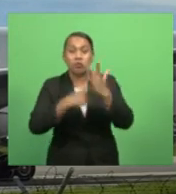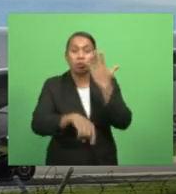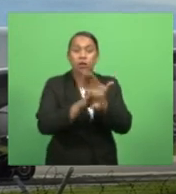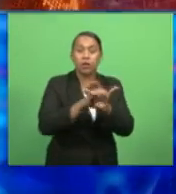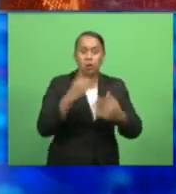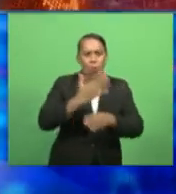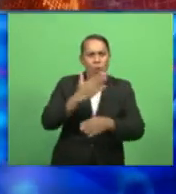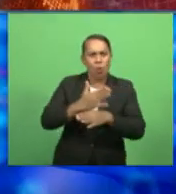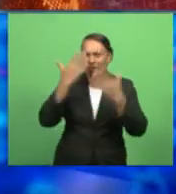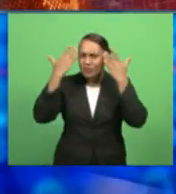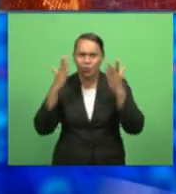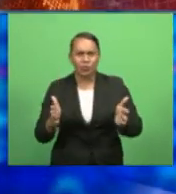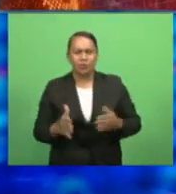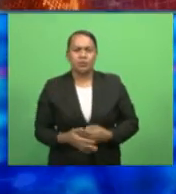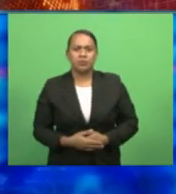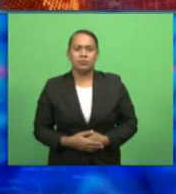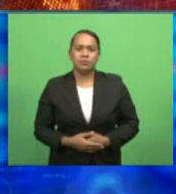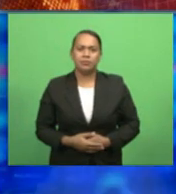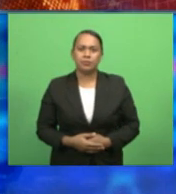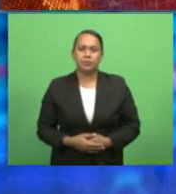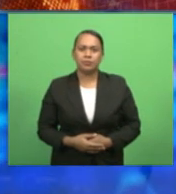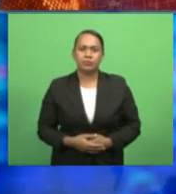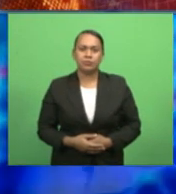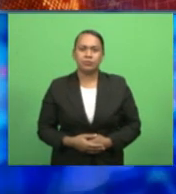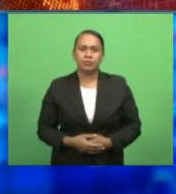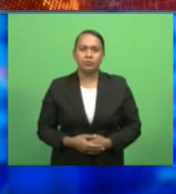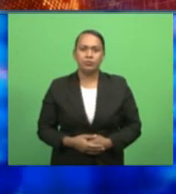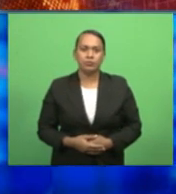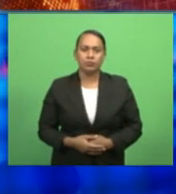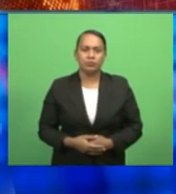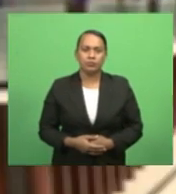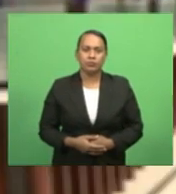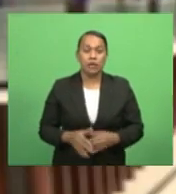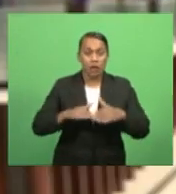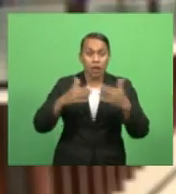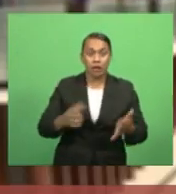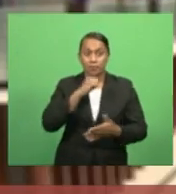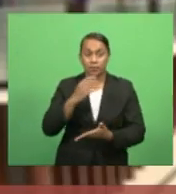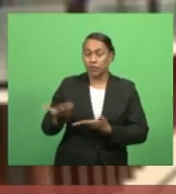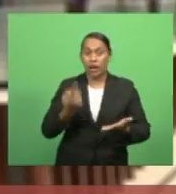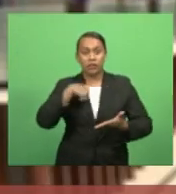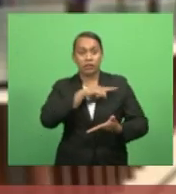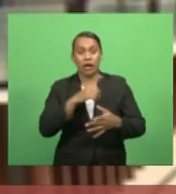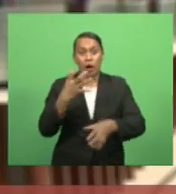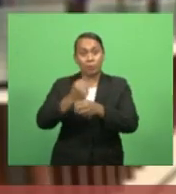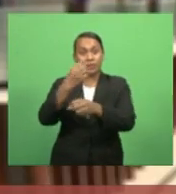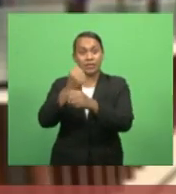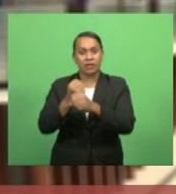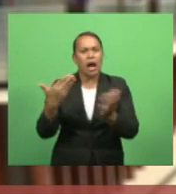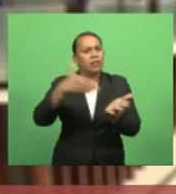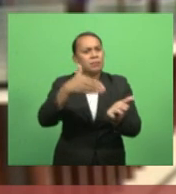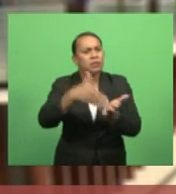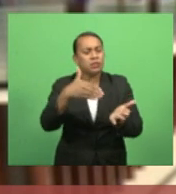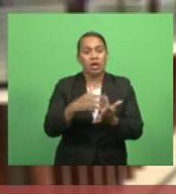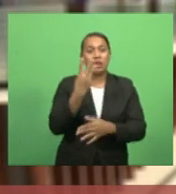Time for Gary to give us the latest from the money markets. An additional 3.2 million American workers